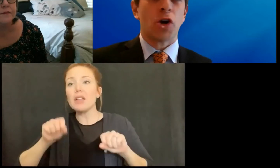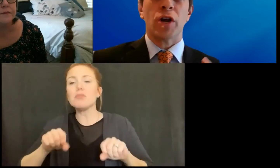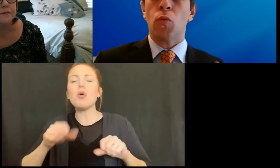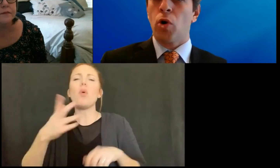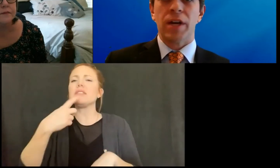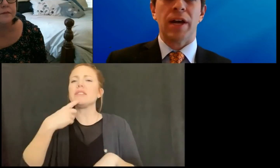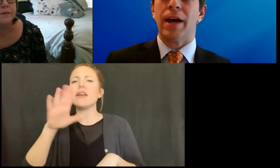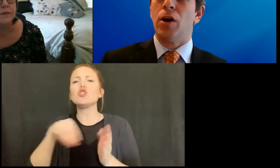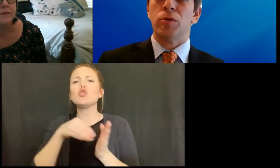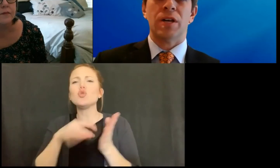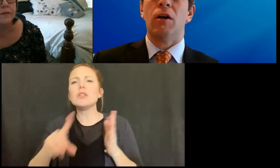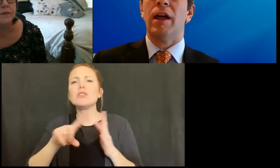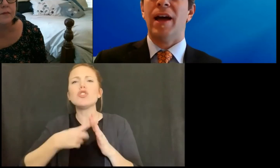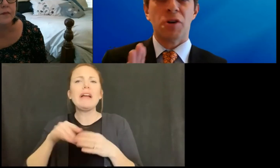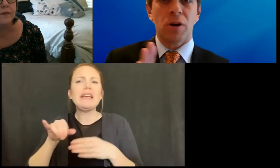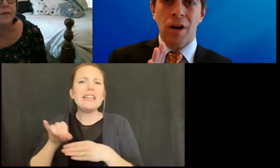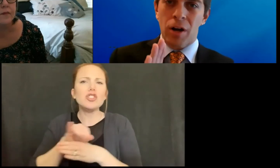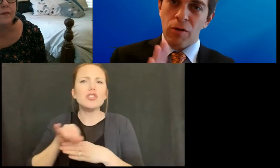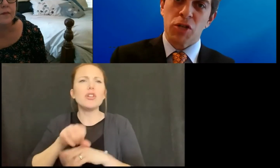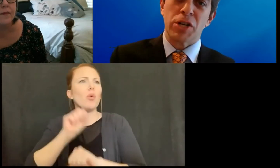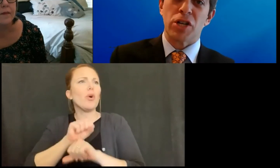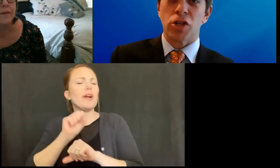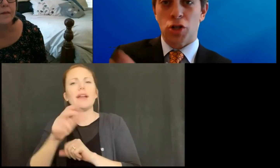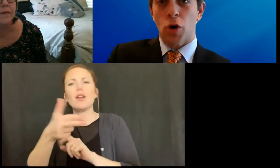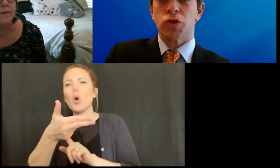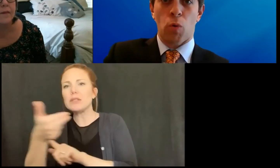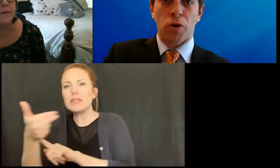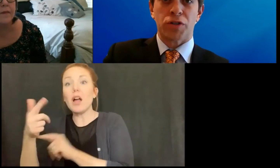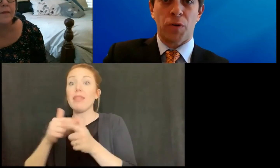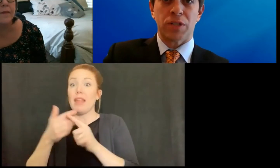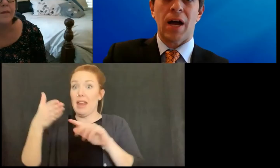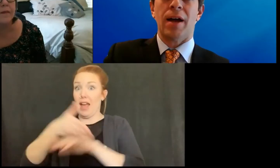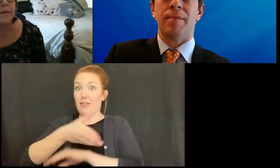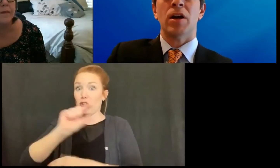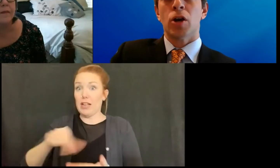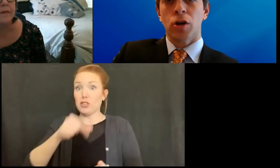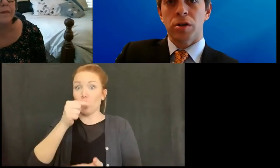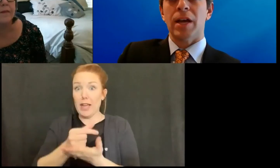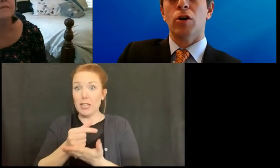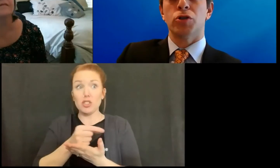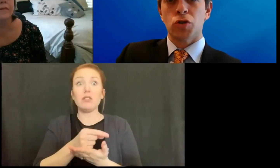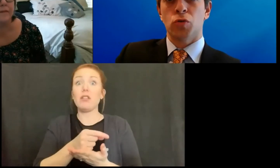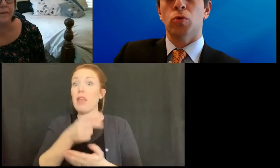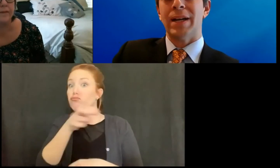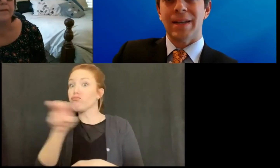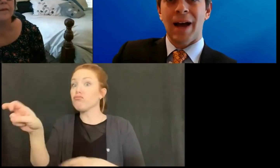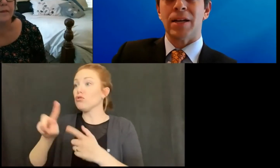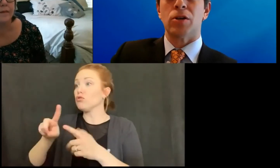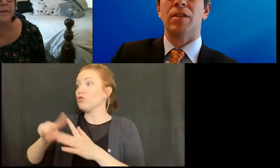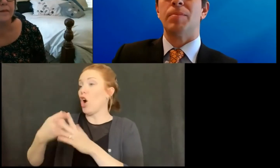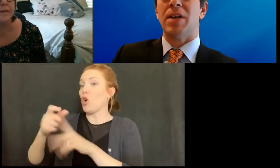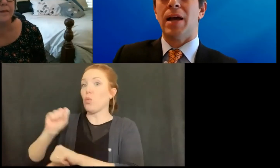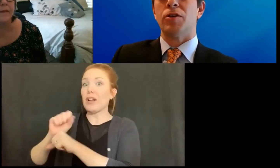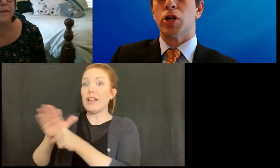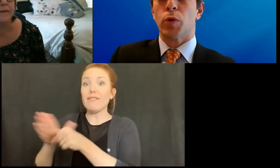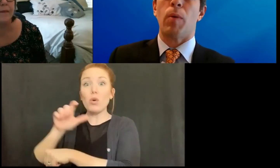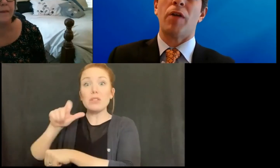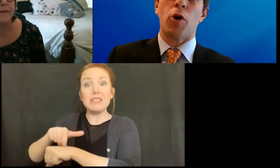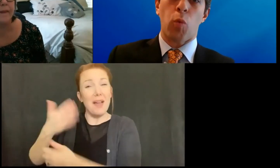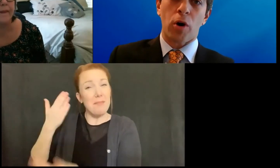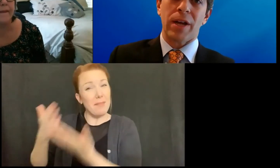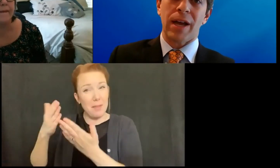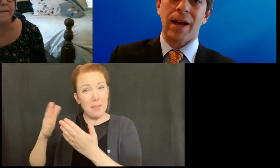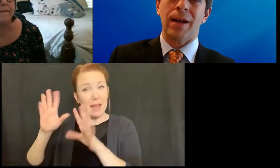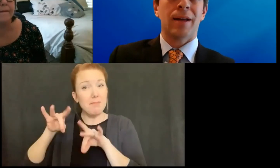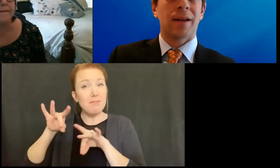starts interning, working at a hotel, and after graduation just goes and works full time. Could they go to school at night? Could they obtain the degree